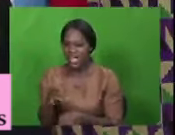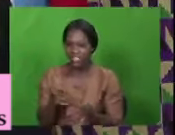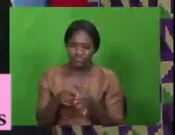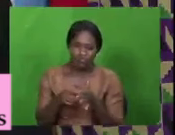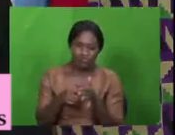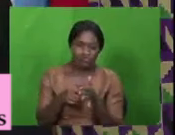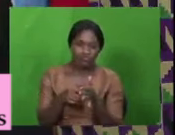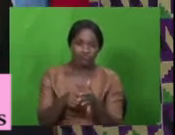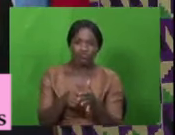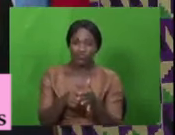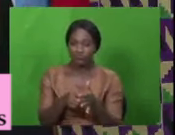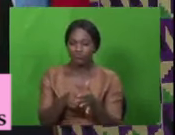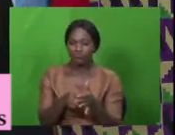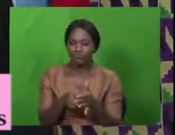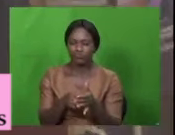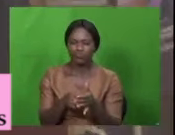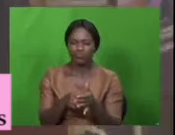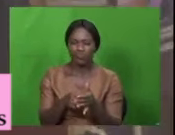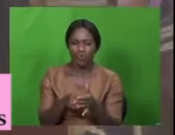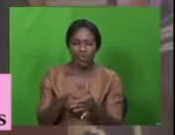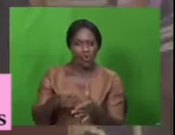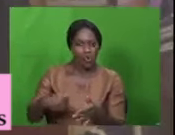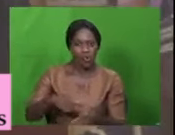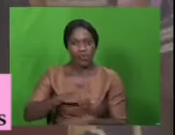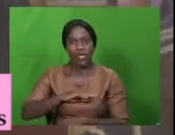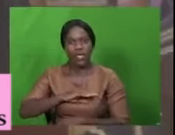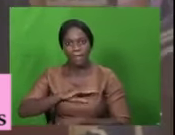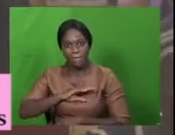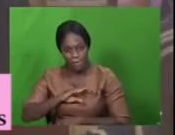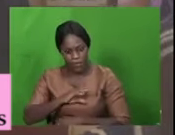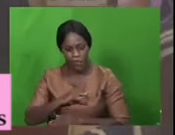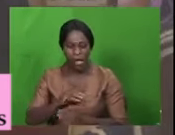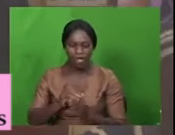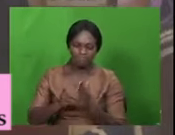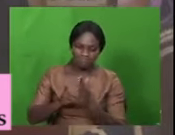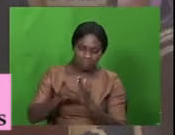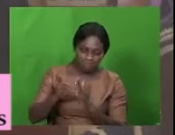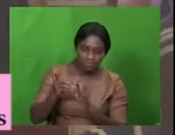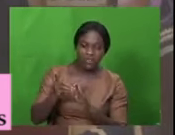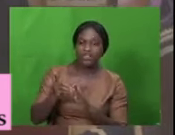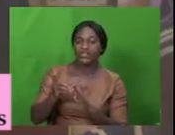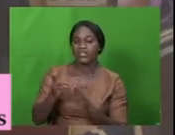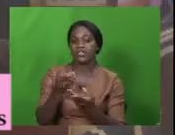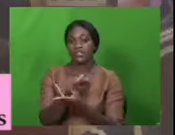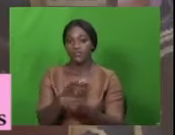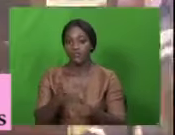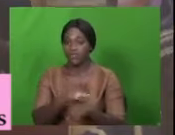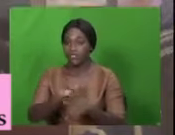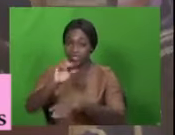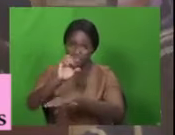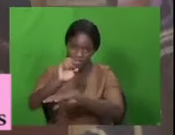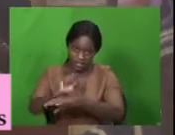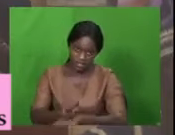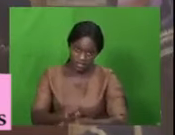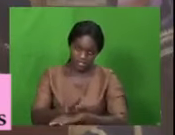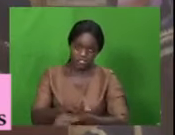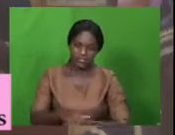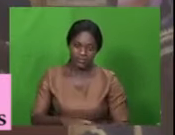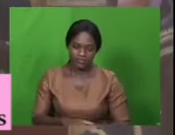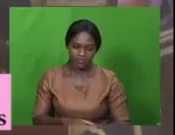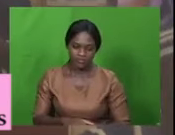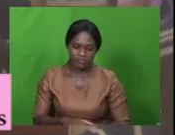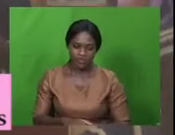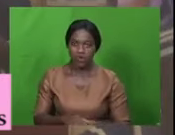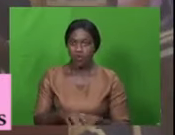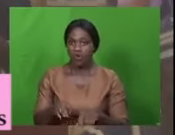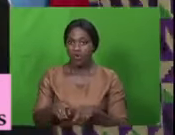a measure of the maturity of our political culture and democracy. We will need even more